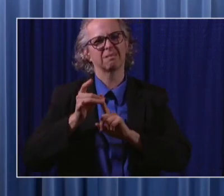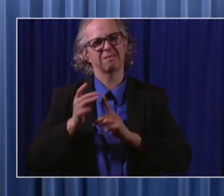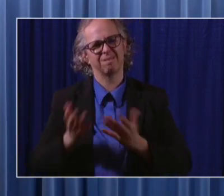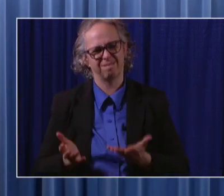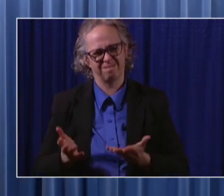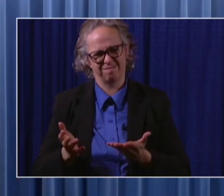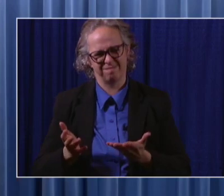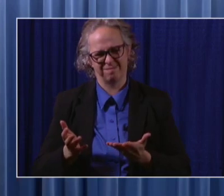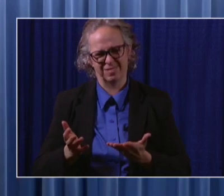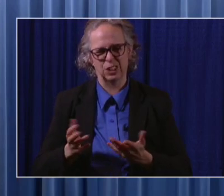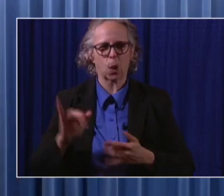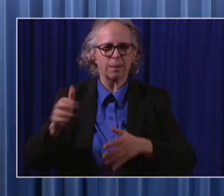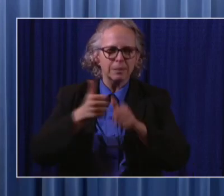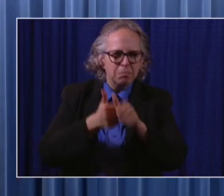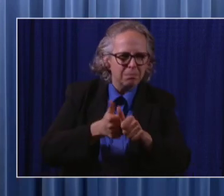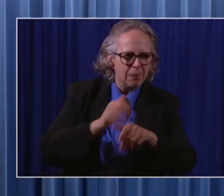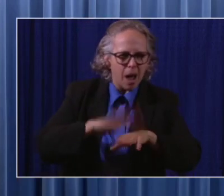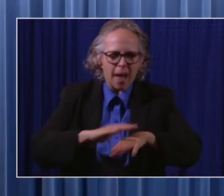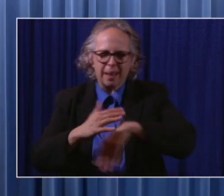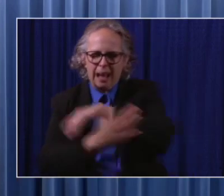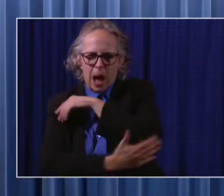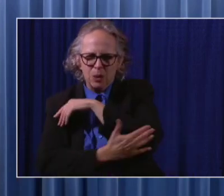Hamilton, Licking, and Lucas.